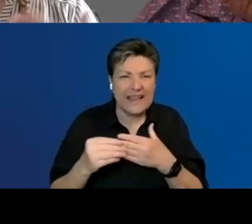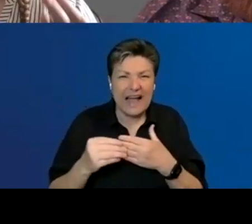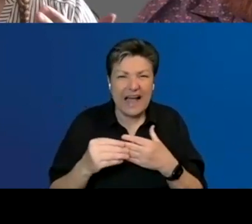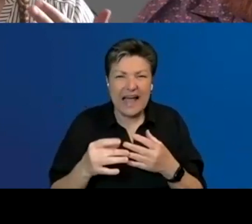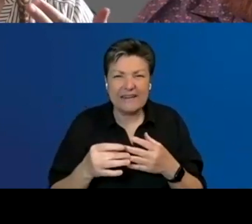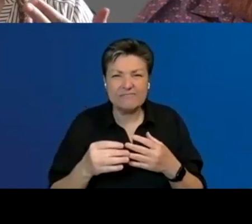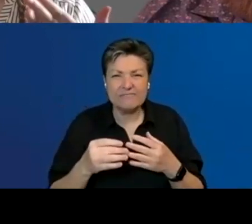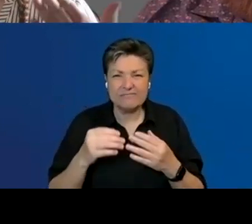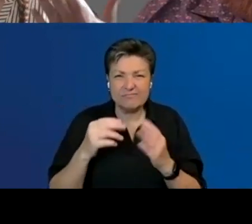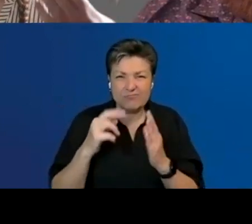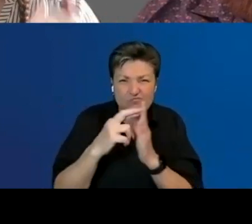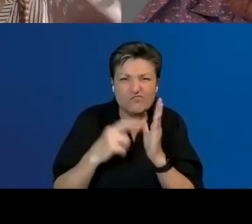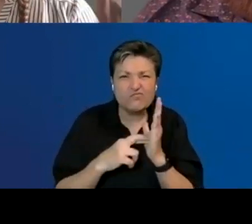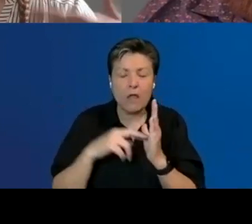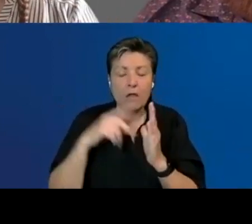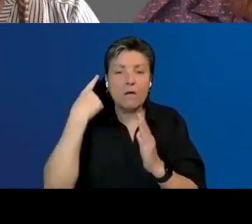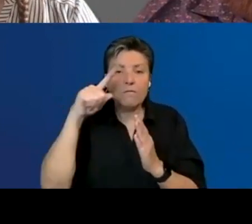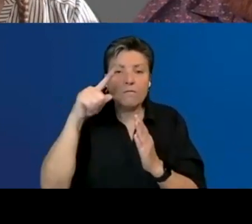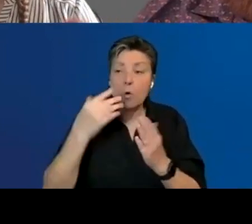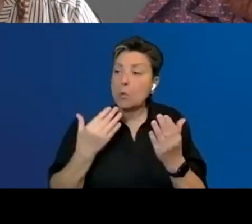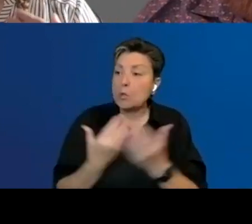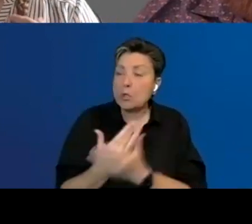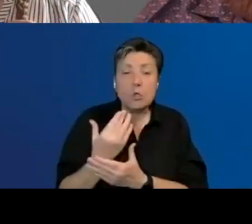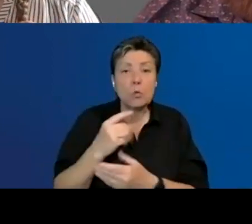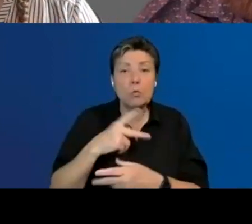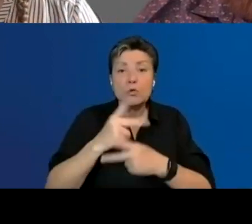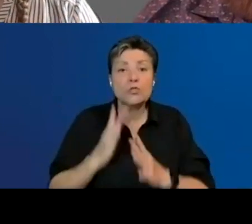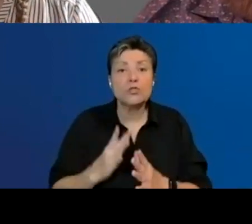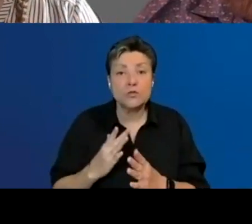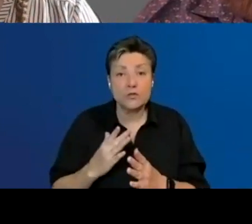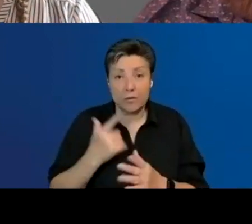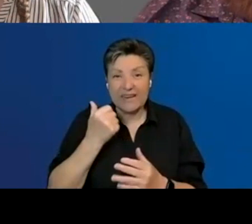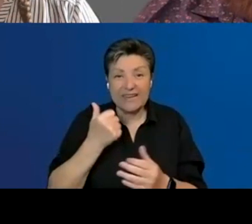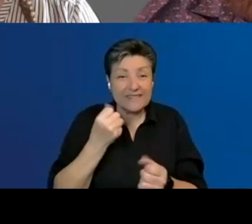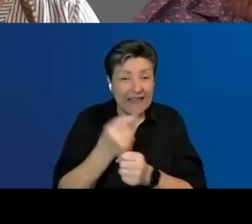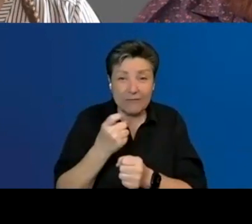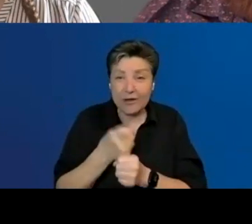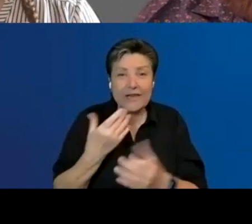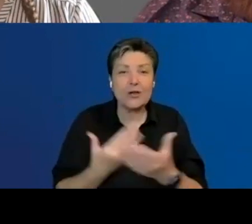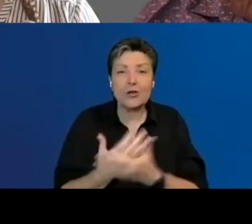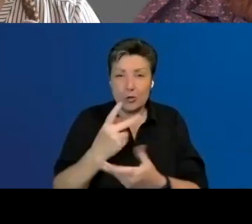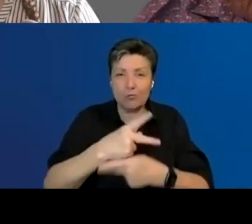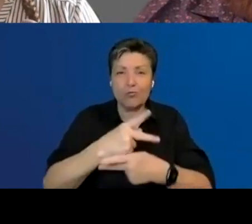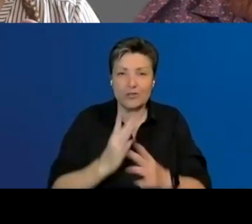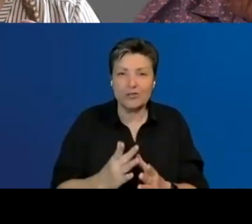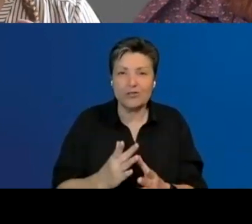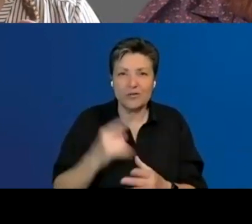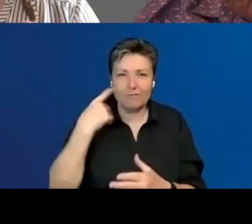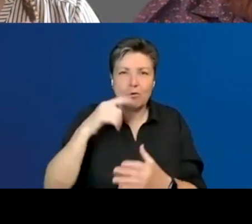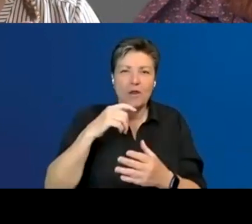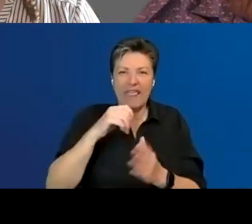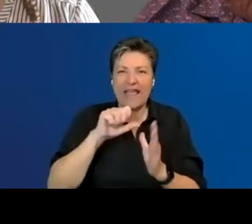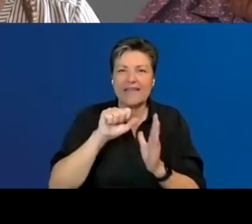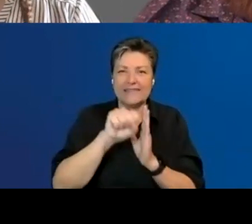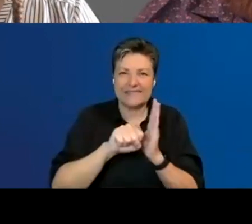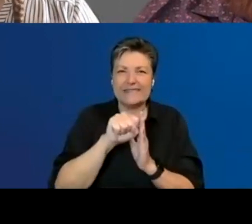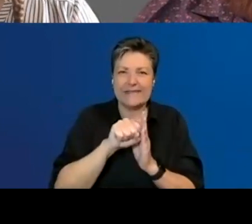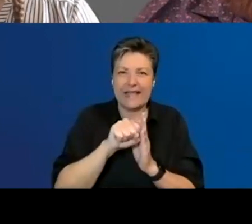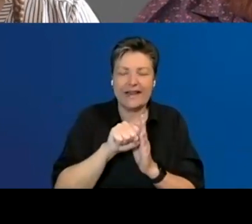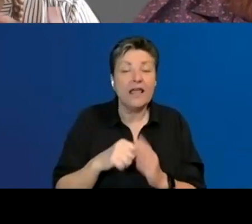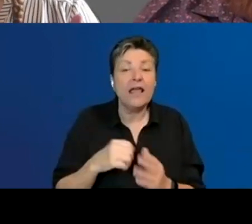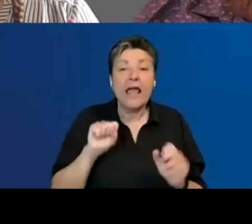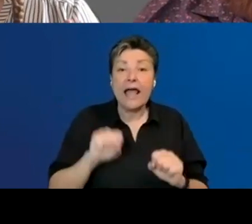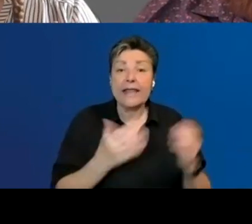because it's a new season producer each year. And so I can also bring